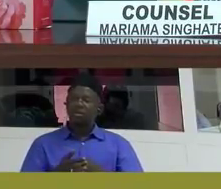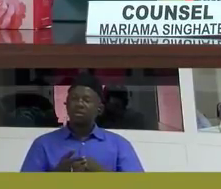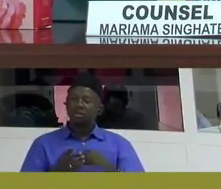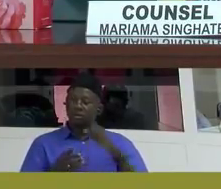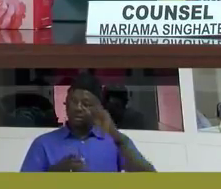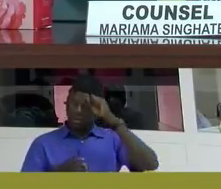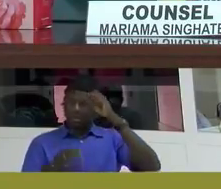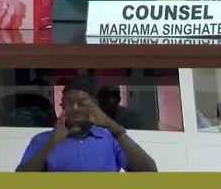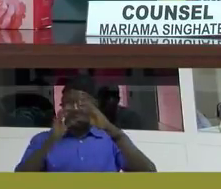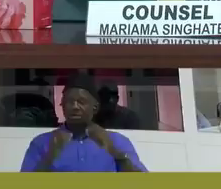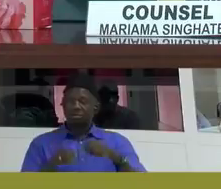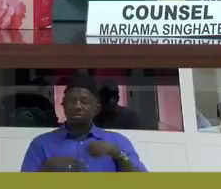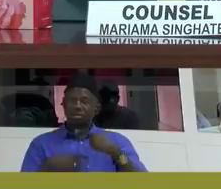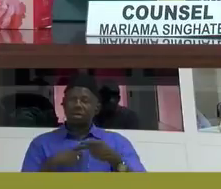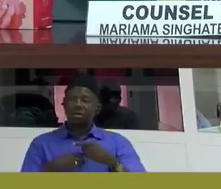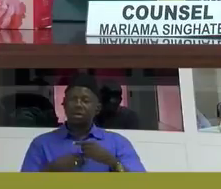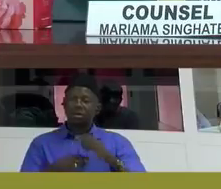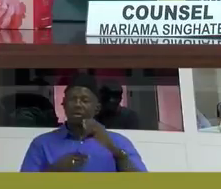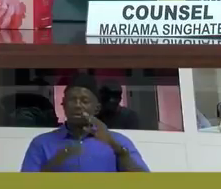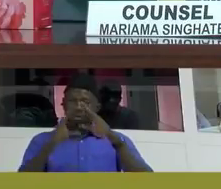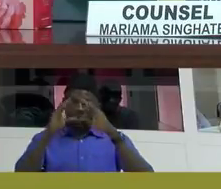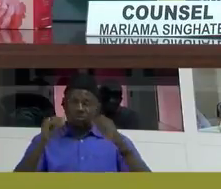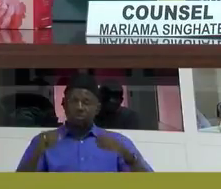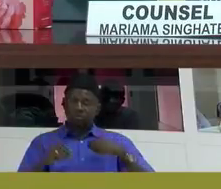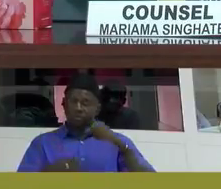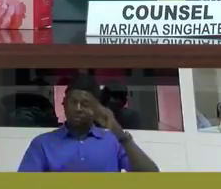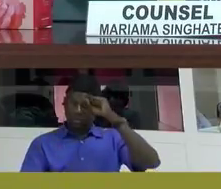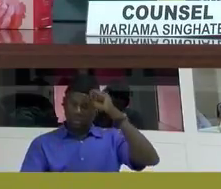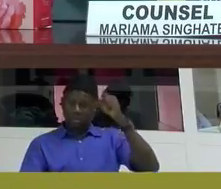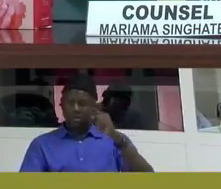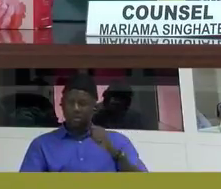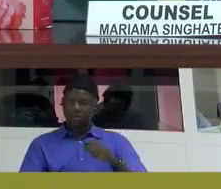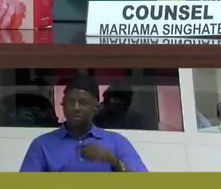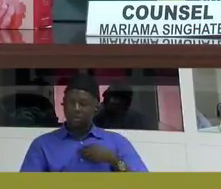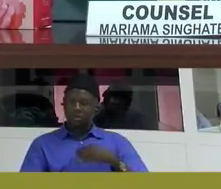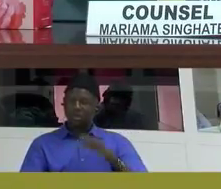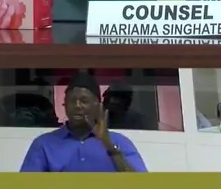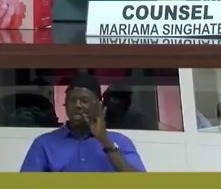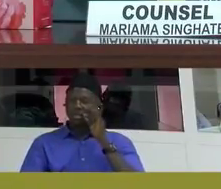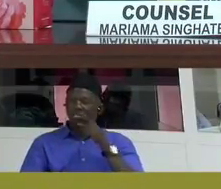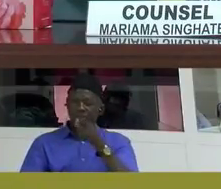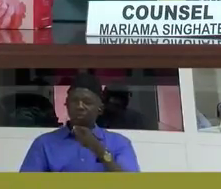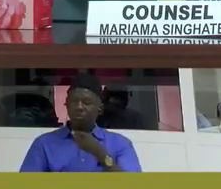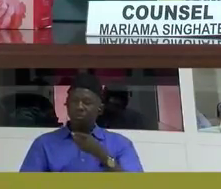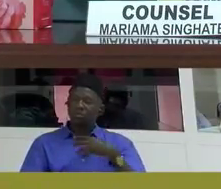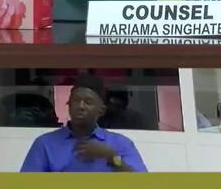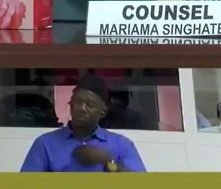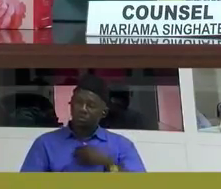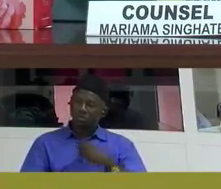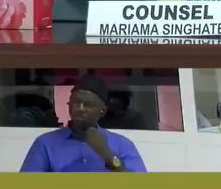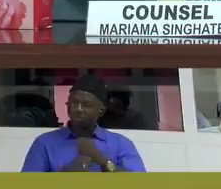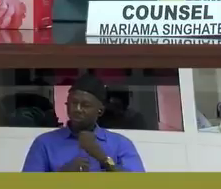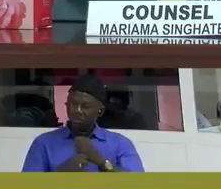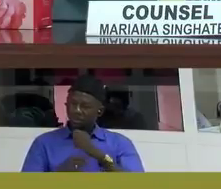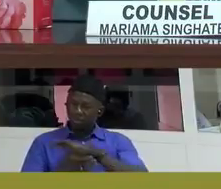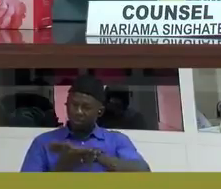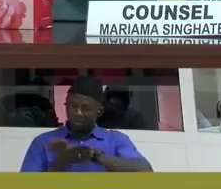in response to your requests for clarification. And